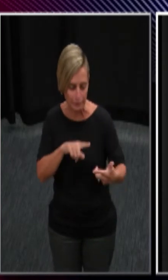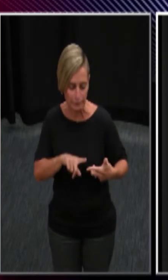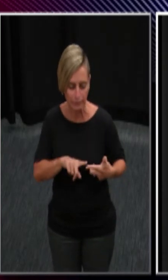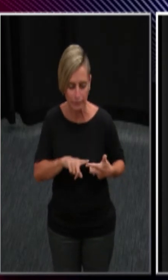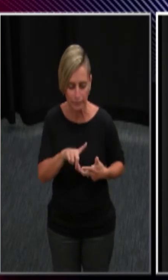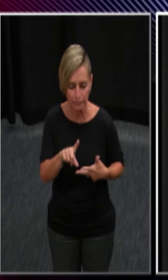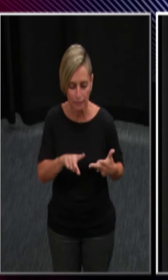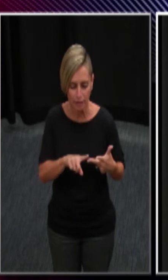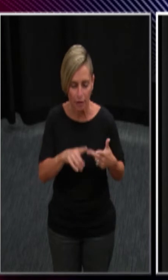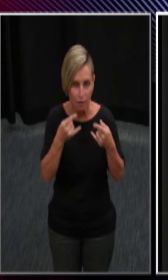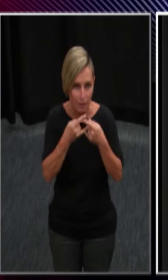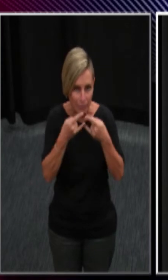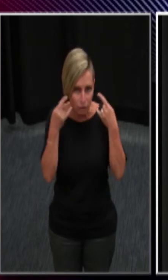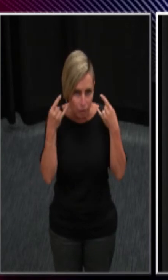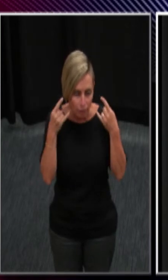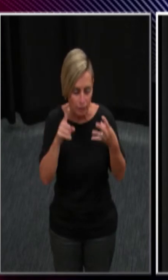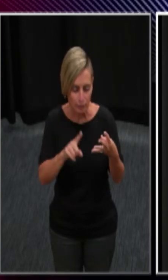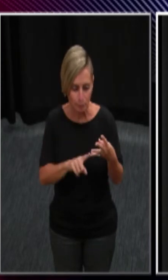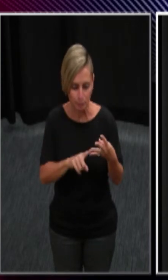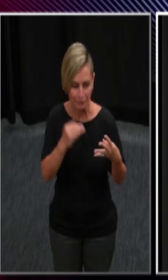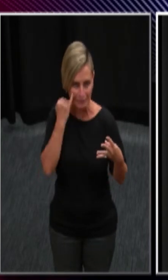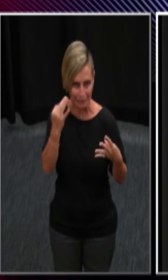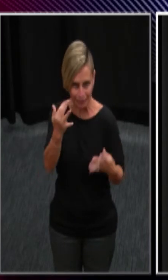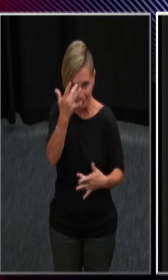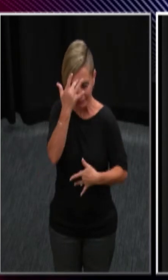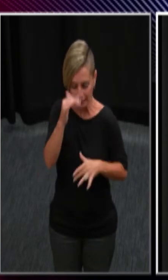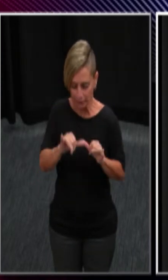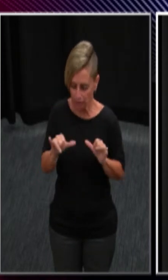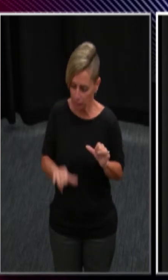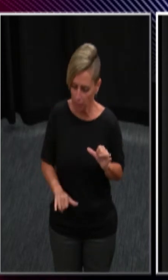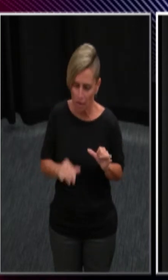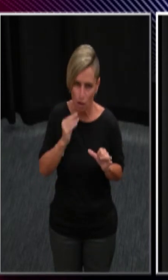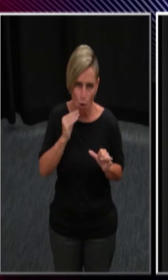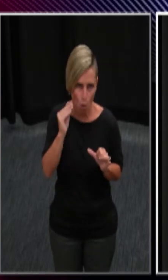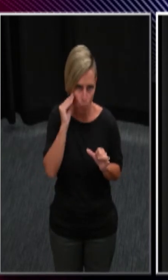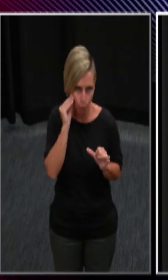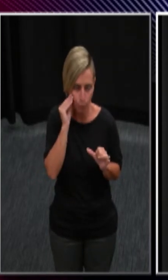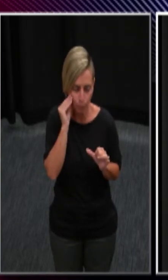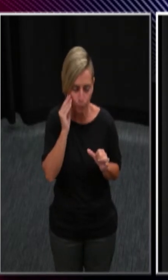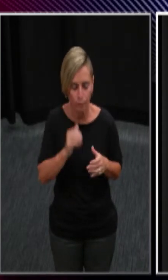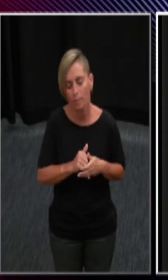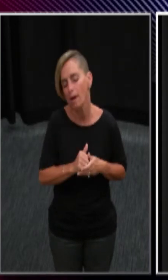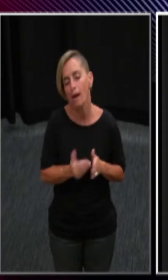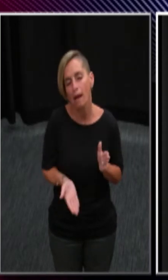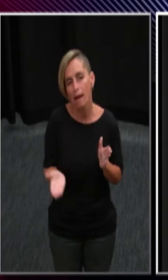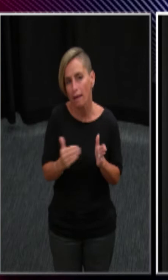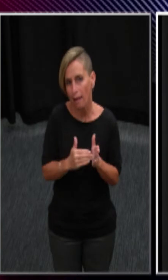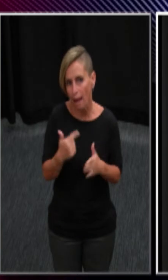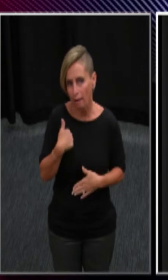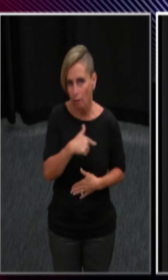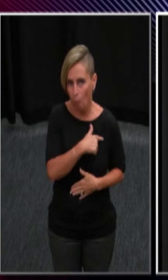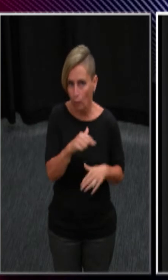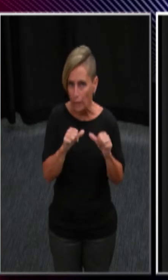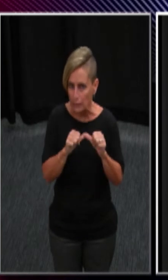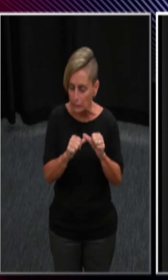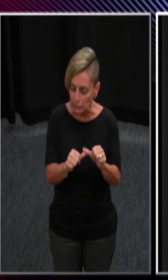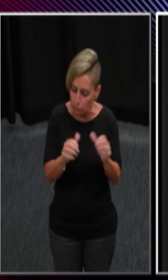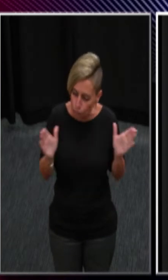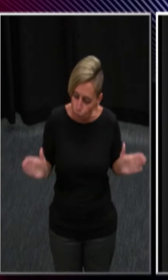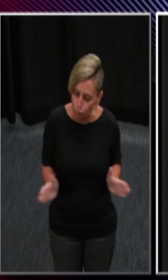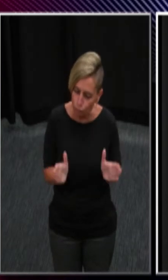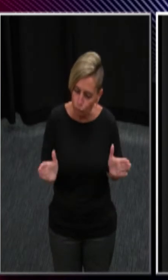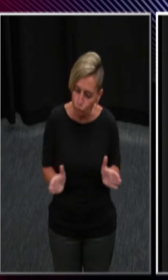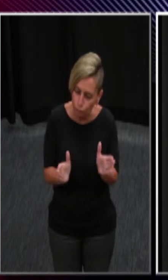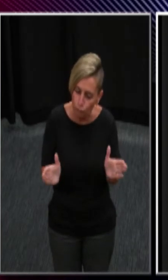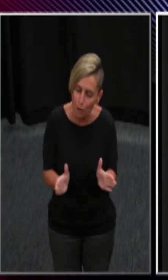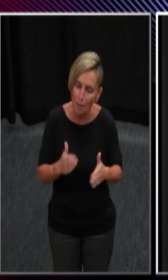coverings, and staying home when sick. Again, we continue to urge everyone to get vaccinated,